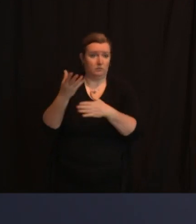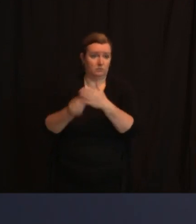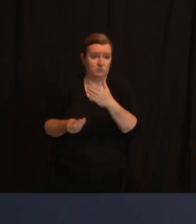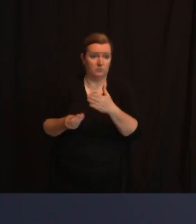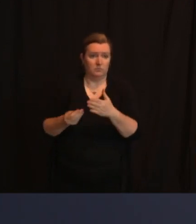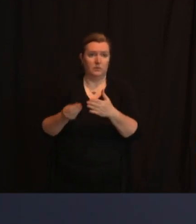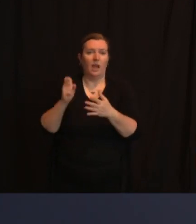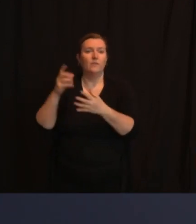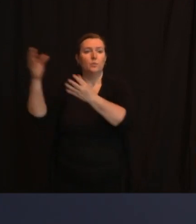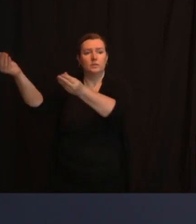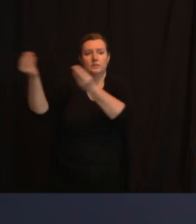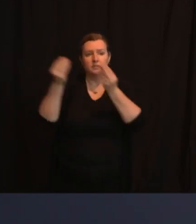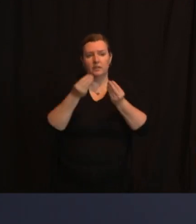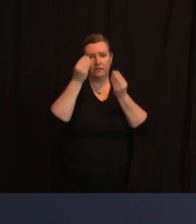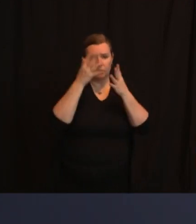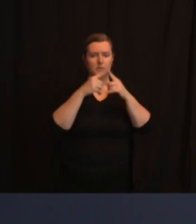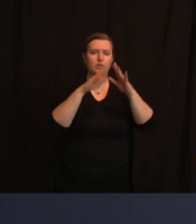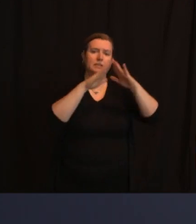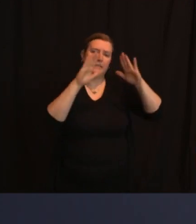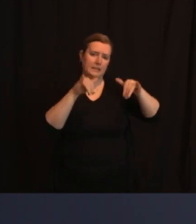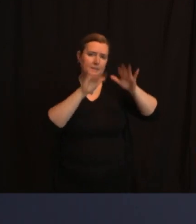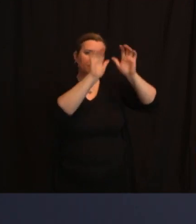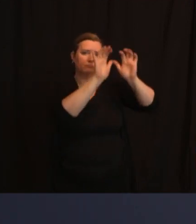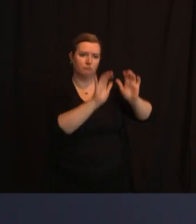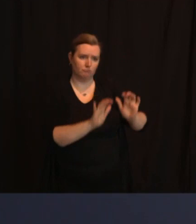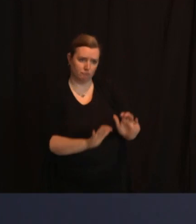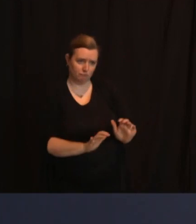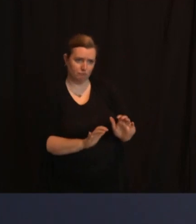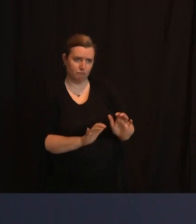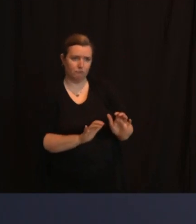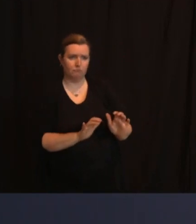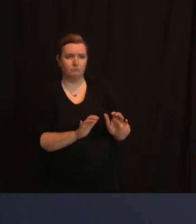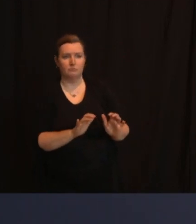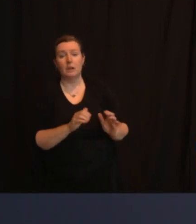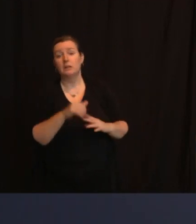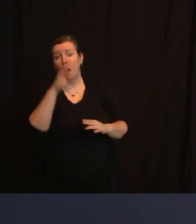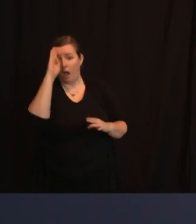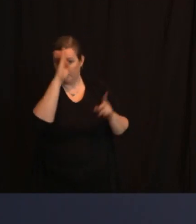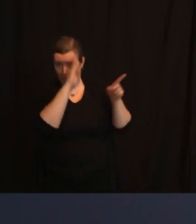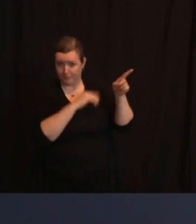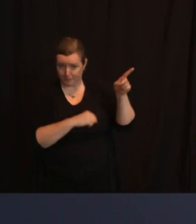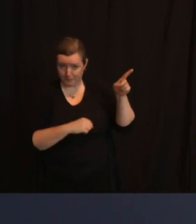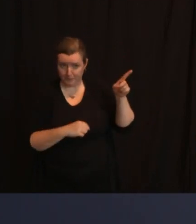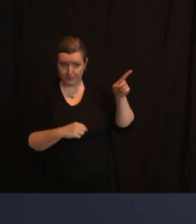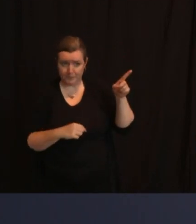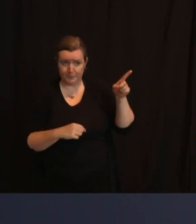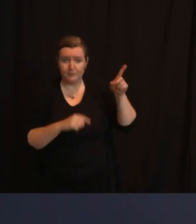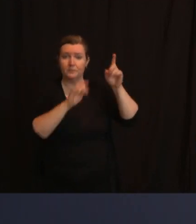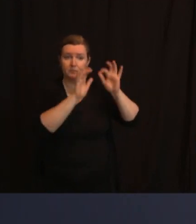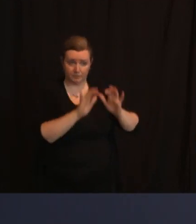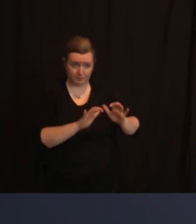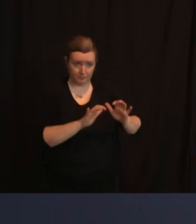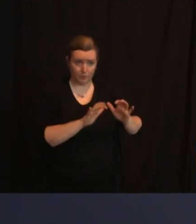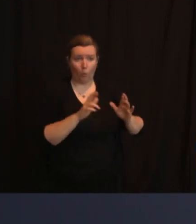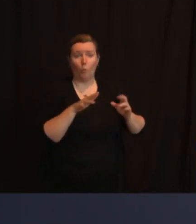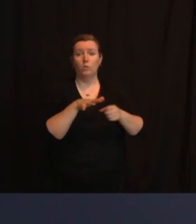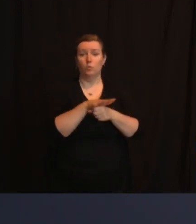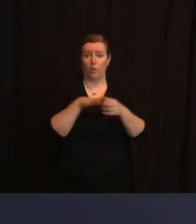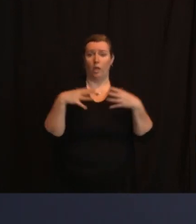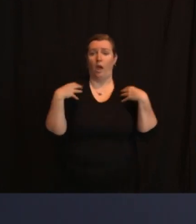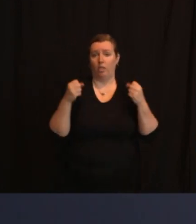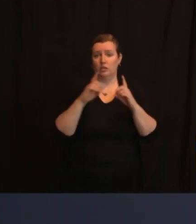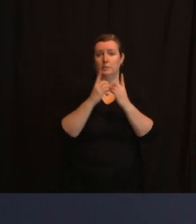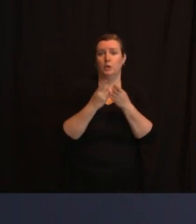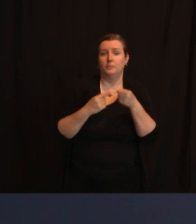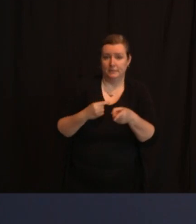can either happen in the hospital if the person died in the hospital, a local health department on investigation. We have an outbreaks investigation